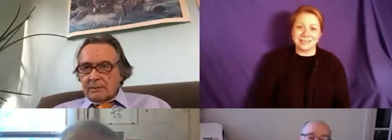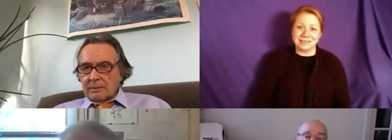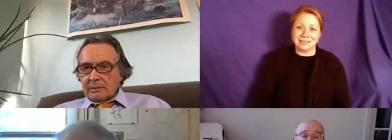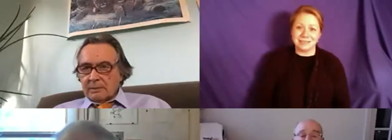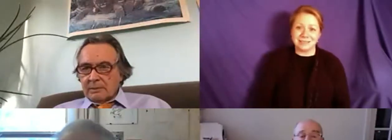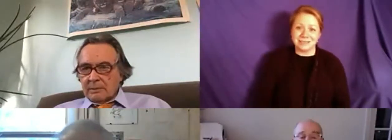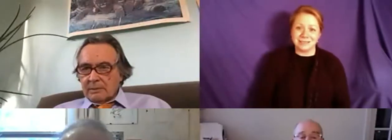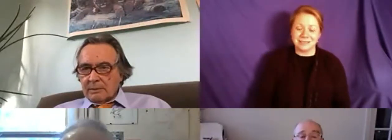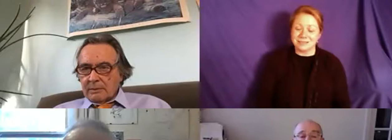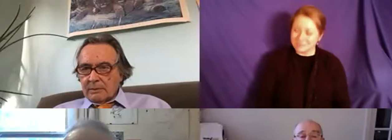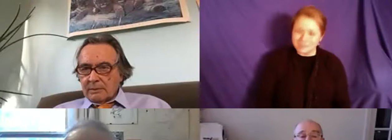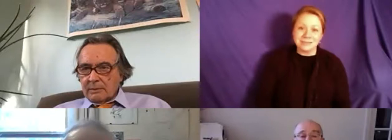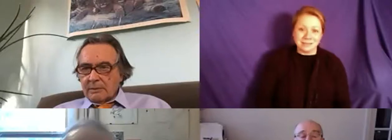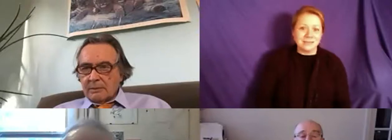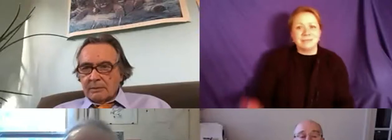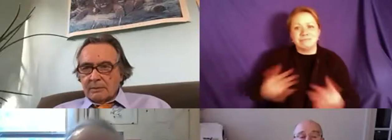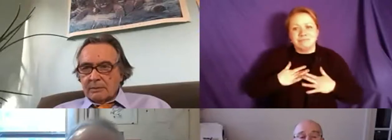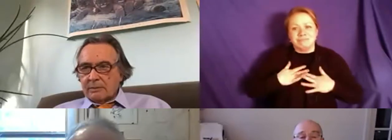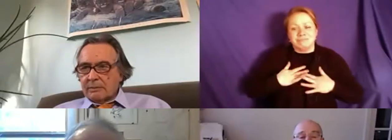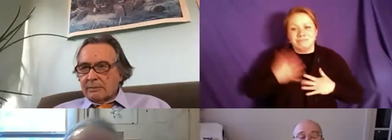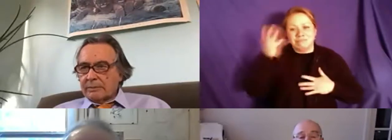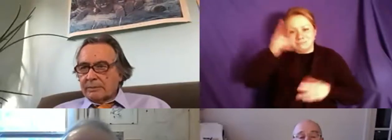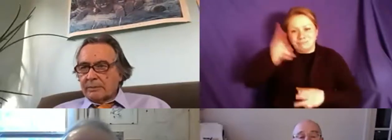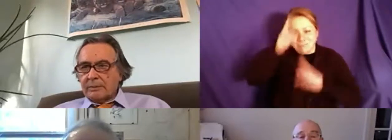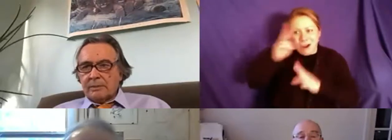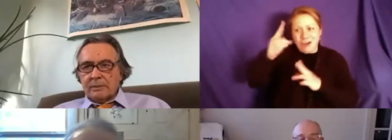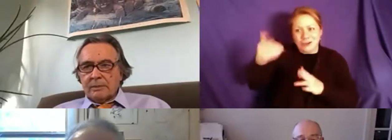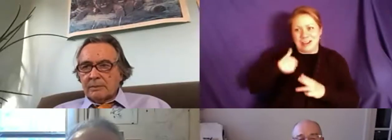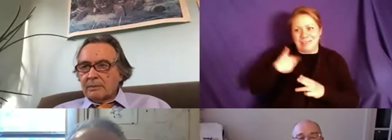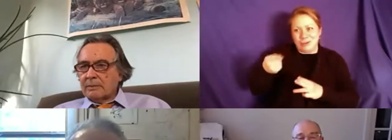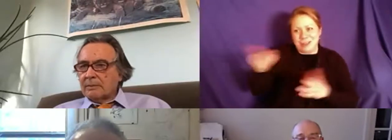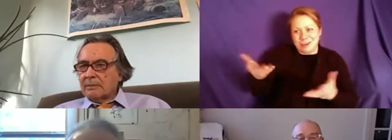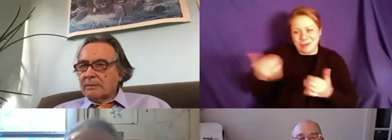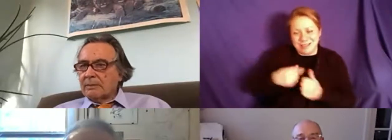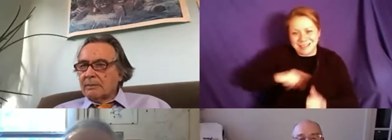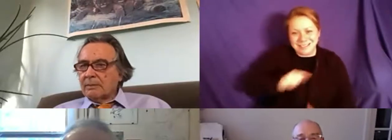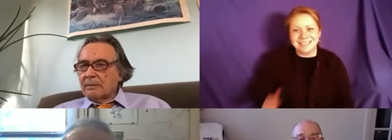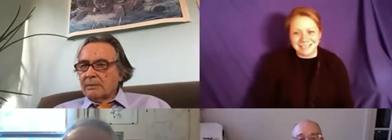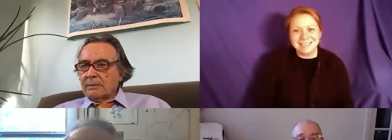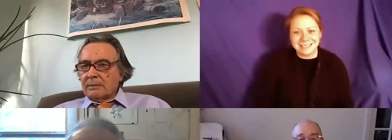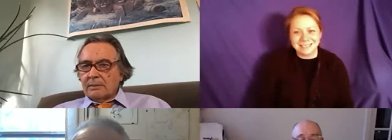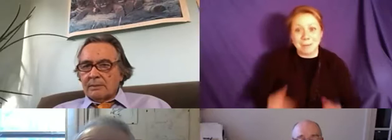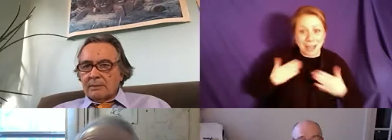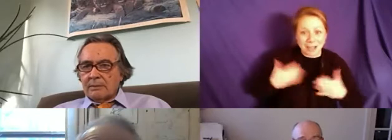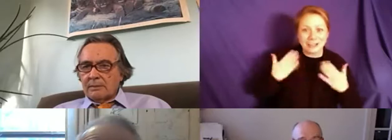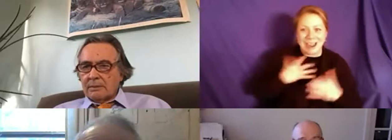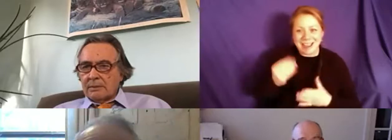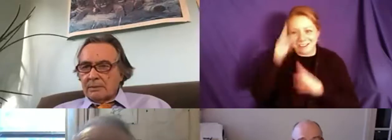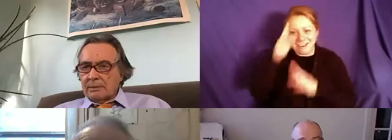It's not just a pleasure, but it's an honor. It's an honor to have you with us. And now I'm going to